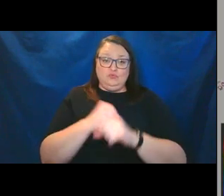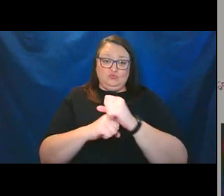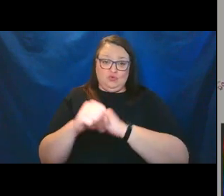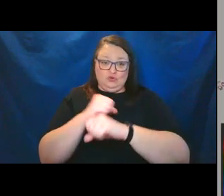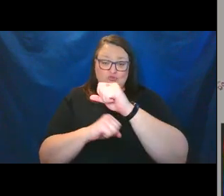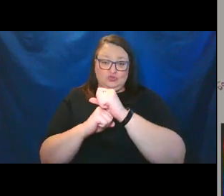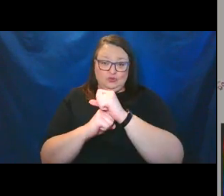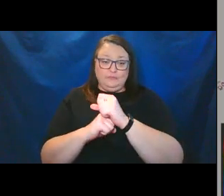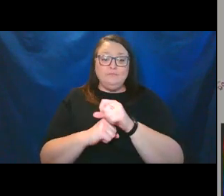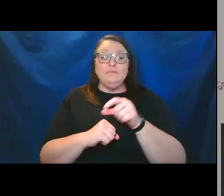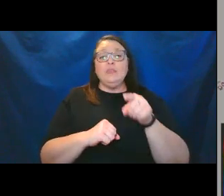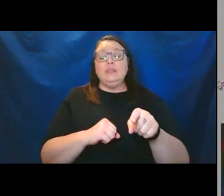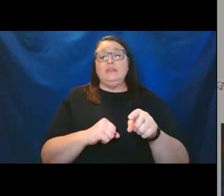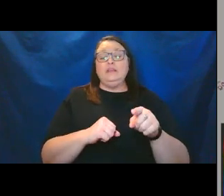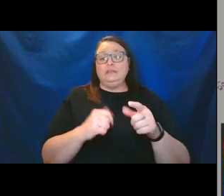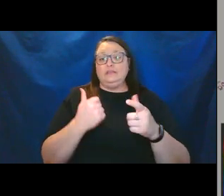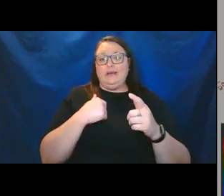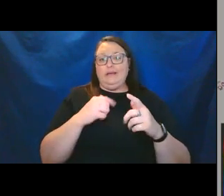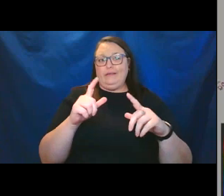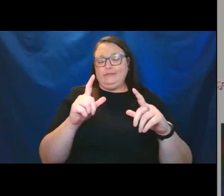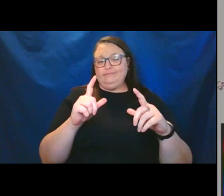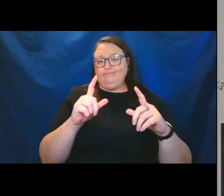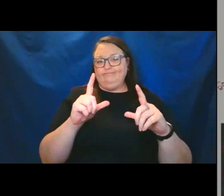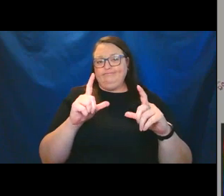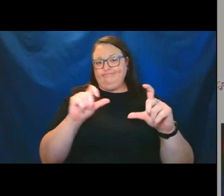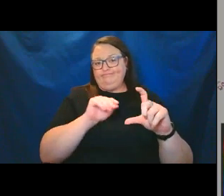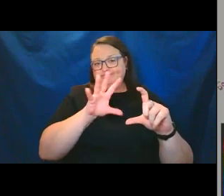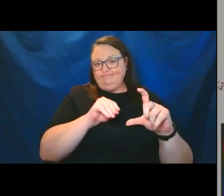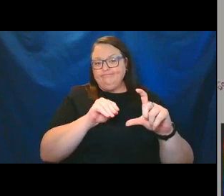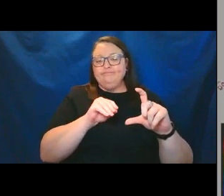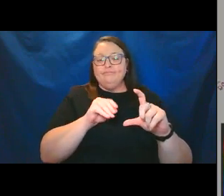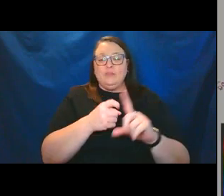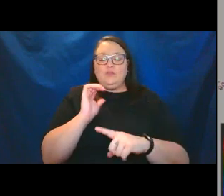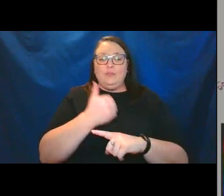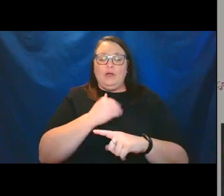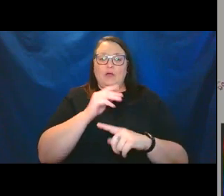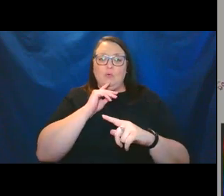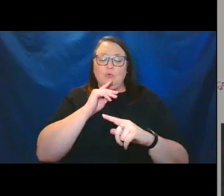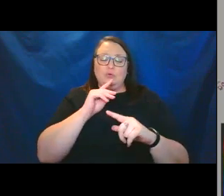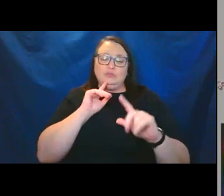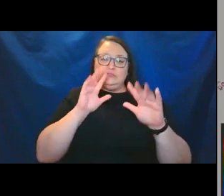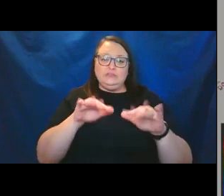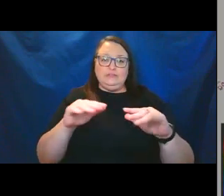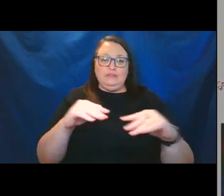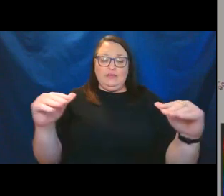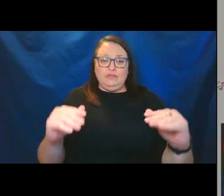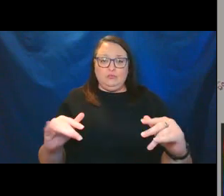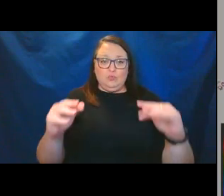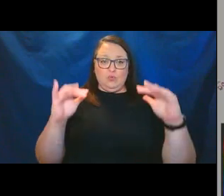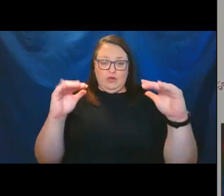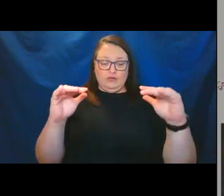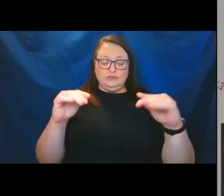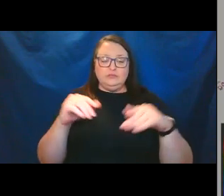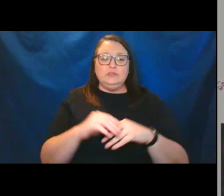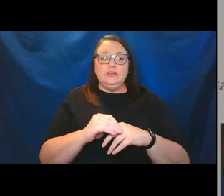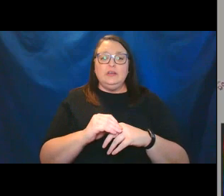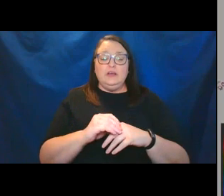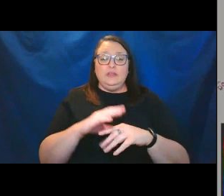level rise viewer that I was able to help create with a wonderful team of supporters. And in the top image, this is our sea level projection